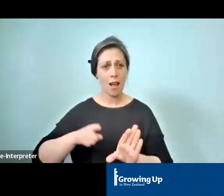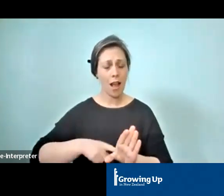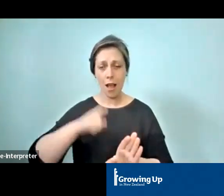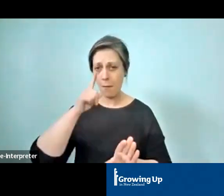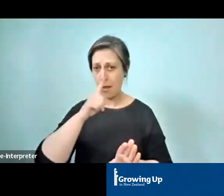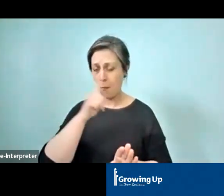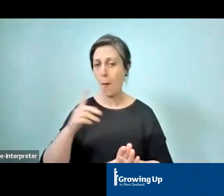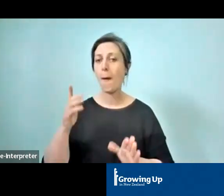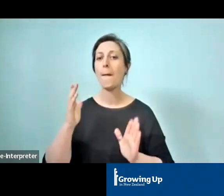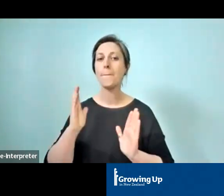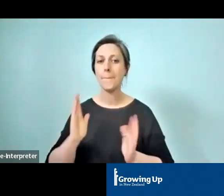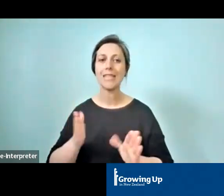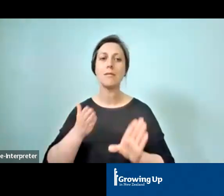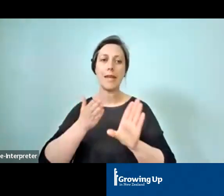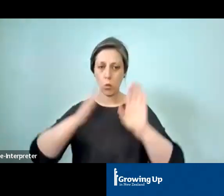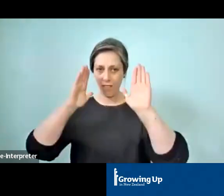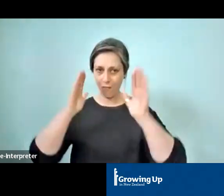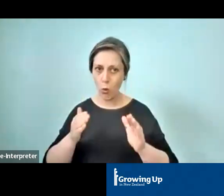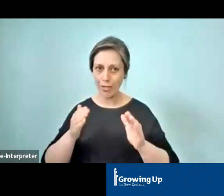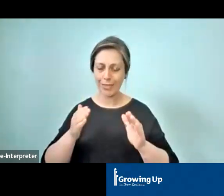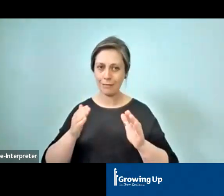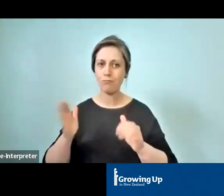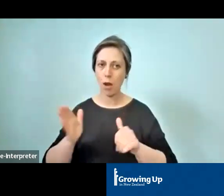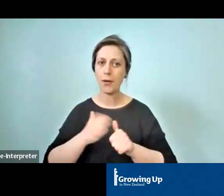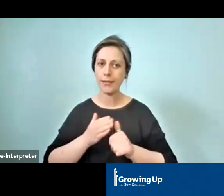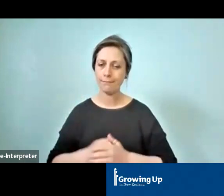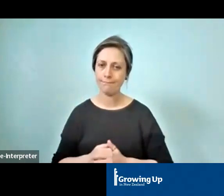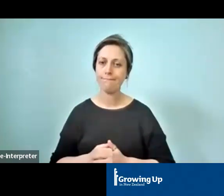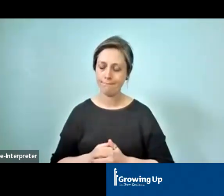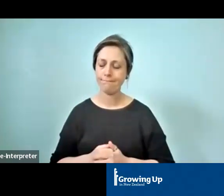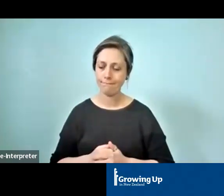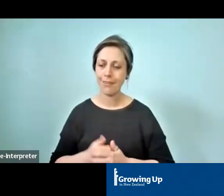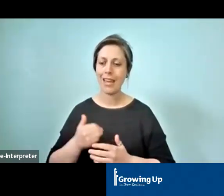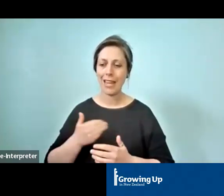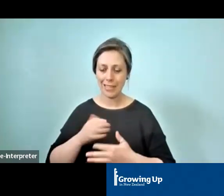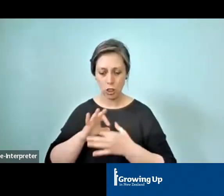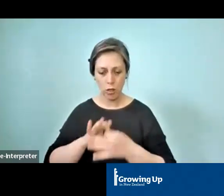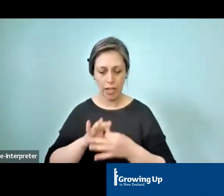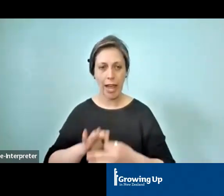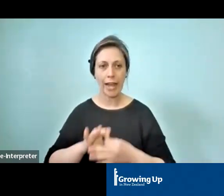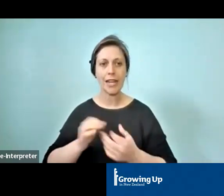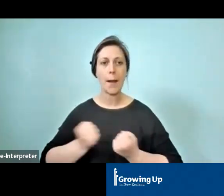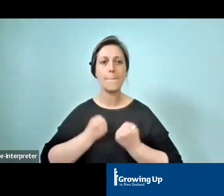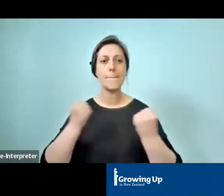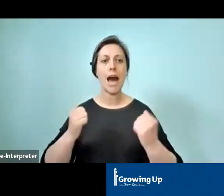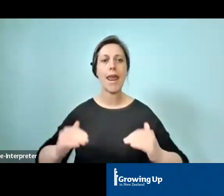to be youth focused and youth friendly and engage with them in a mana enhancing